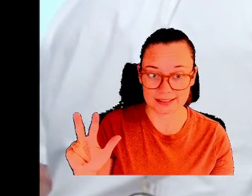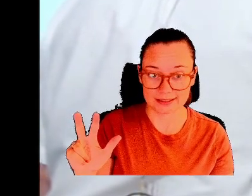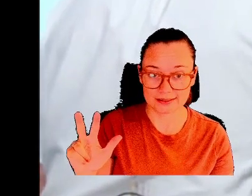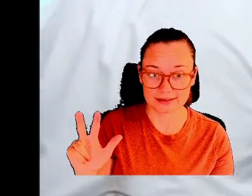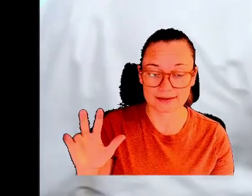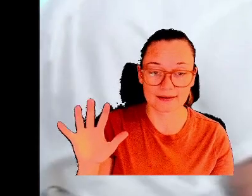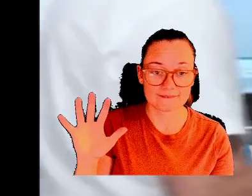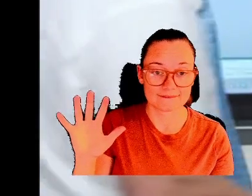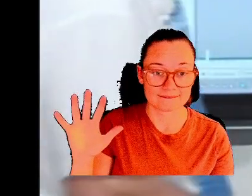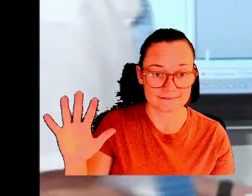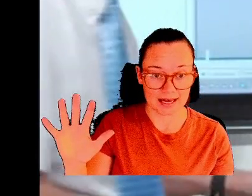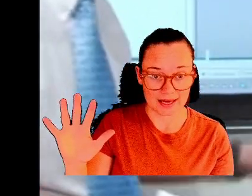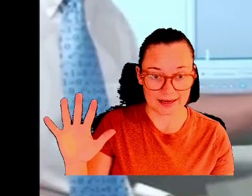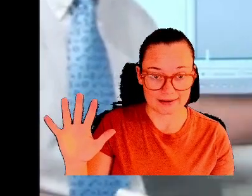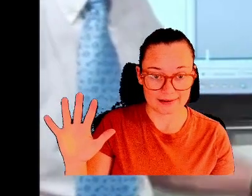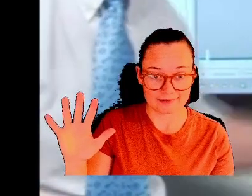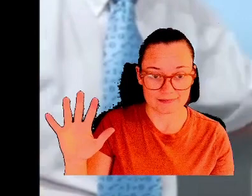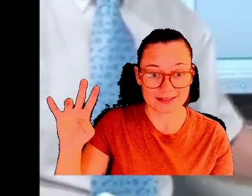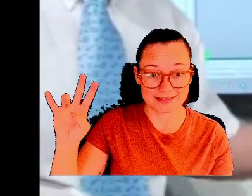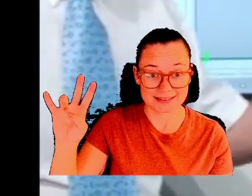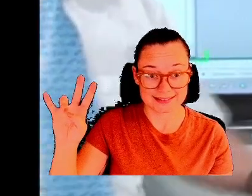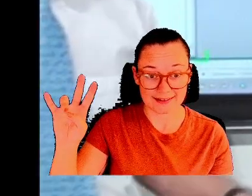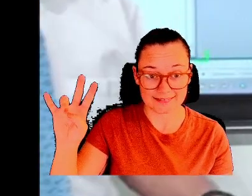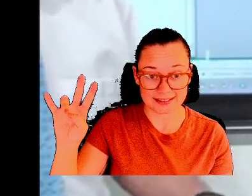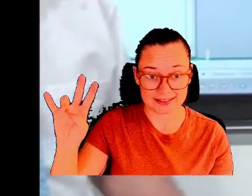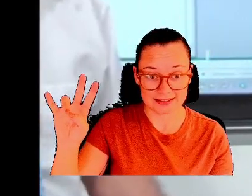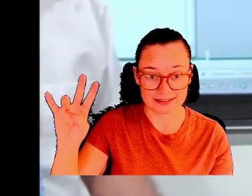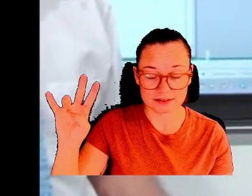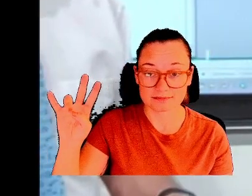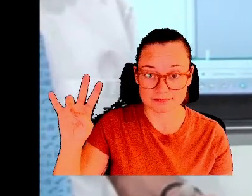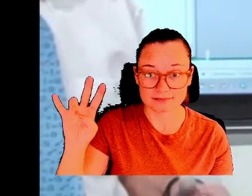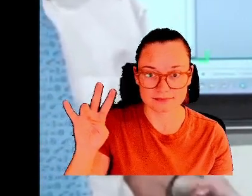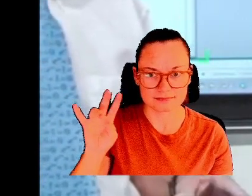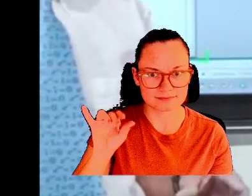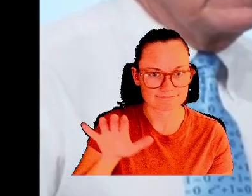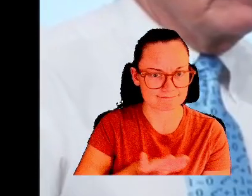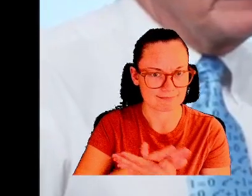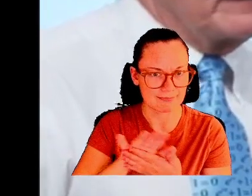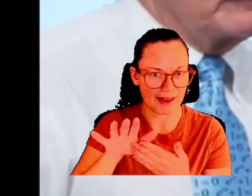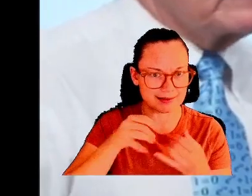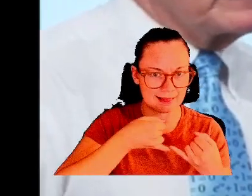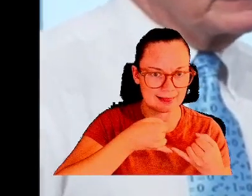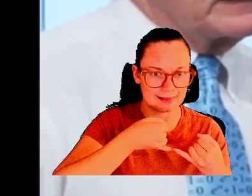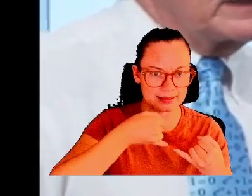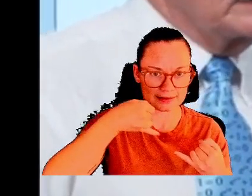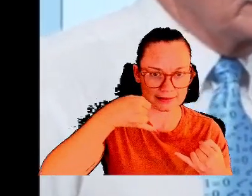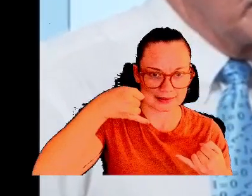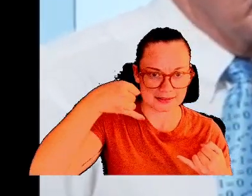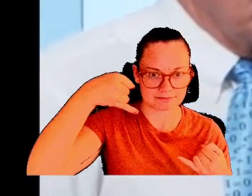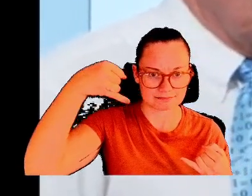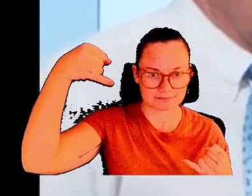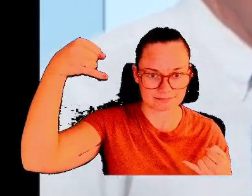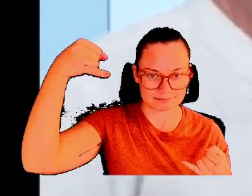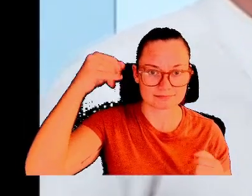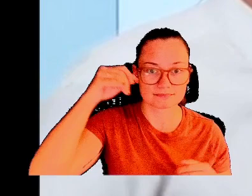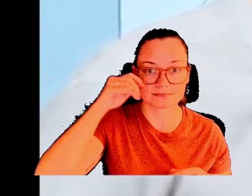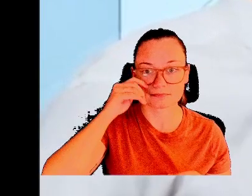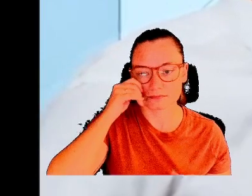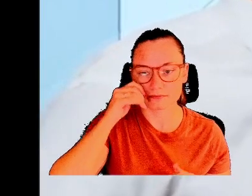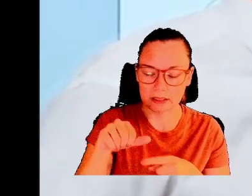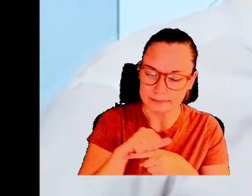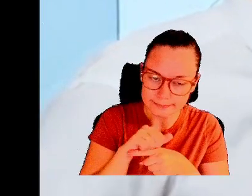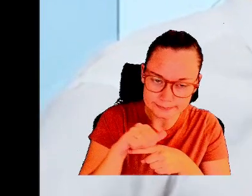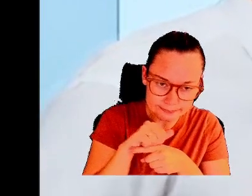then +5, we would have a nice linear function. Man, we've spent a lot of time talking about